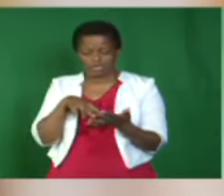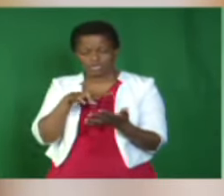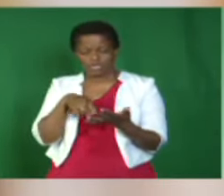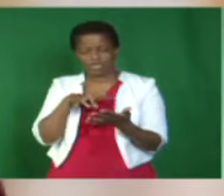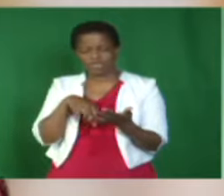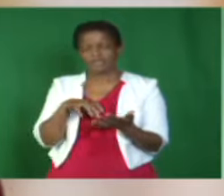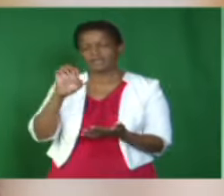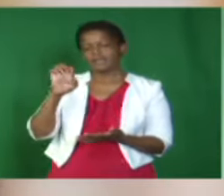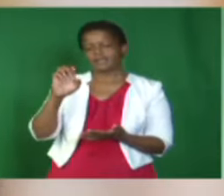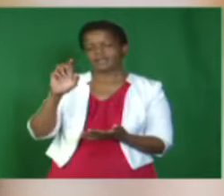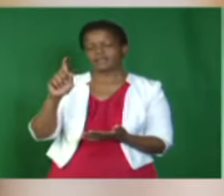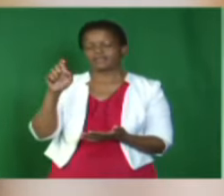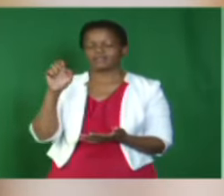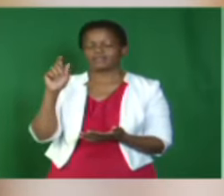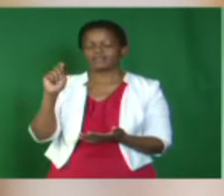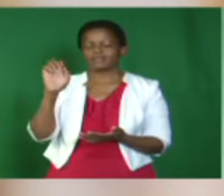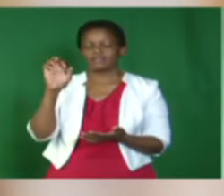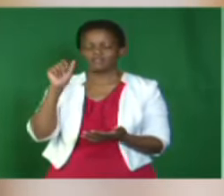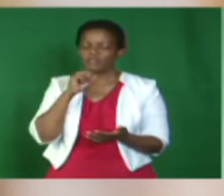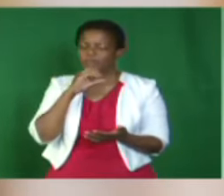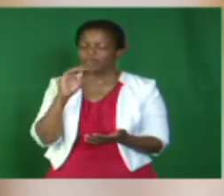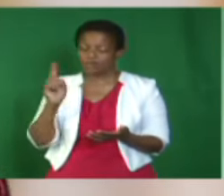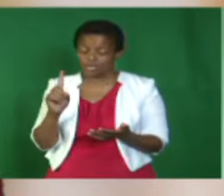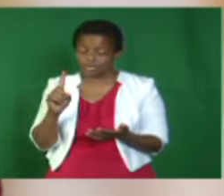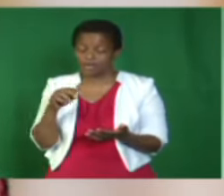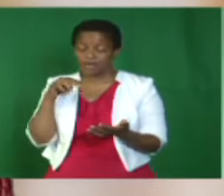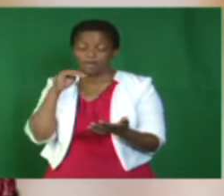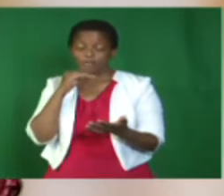extensively. When you are reading extensively, it is when you